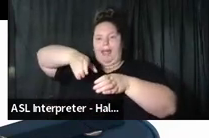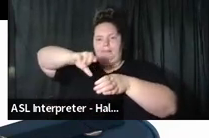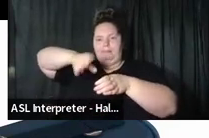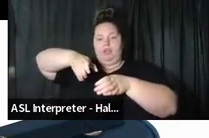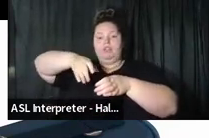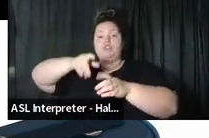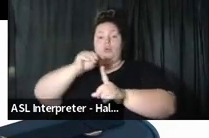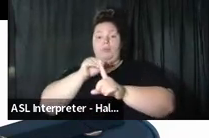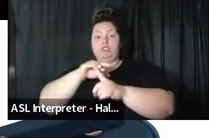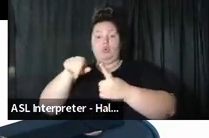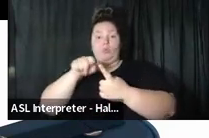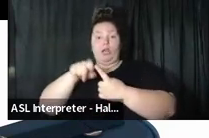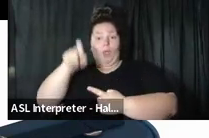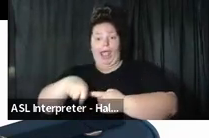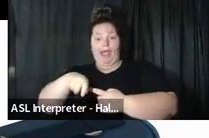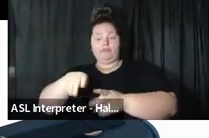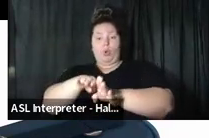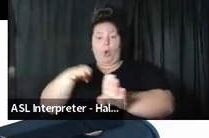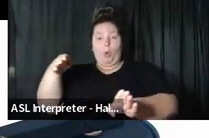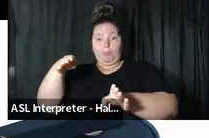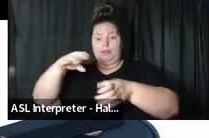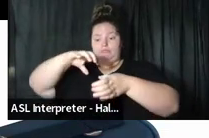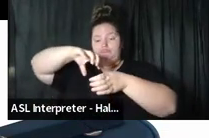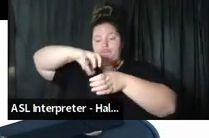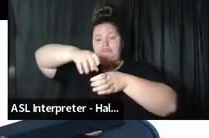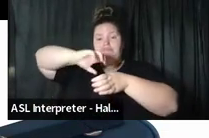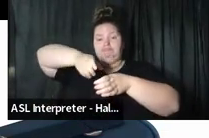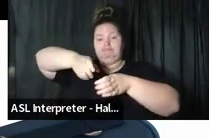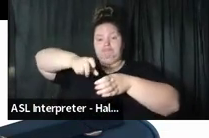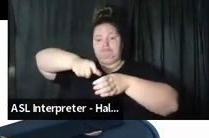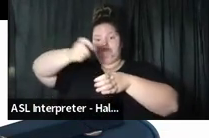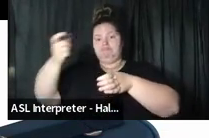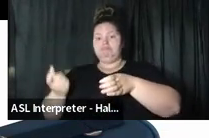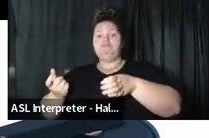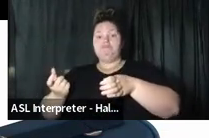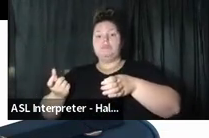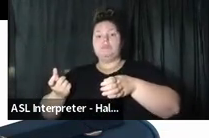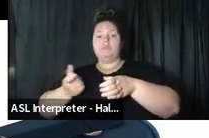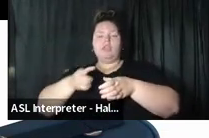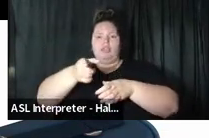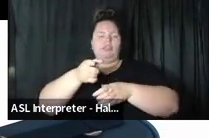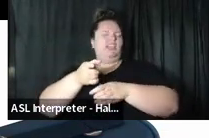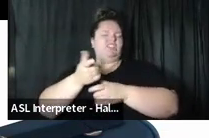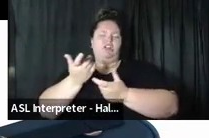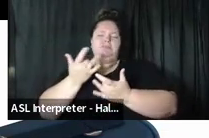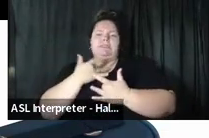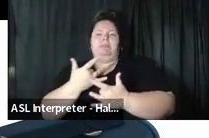bottle and when you would take your pills. There are a number of these on the internet that are fairly low tech